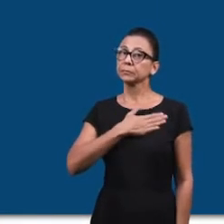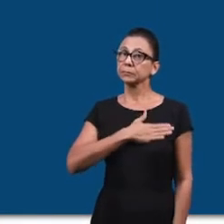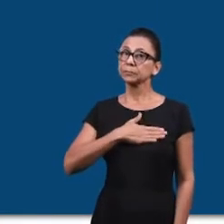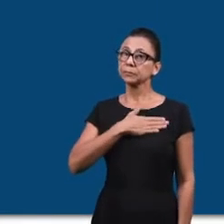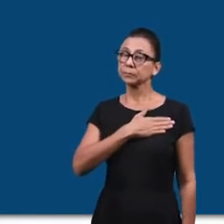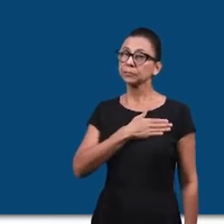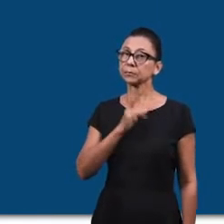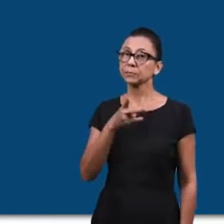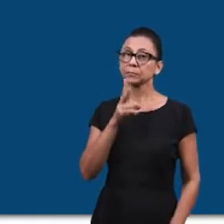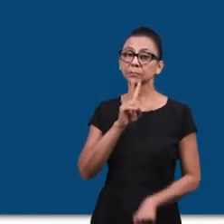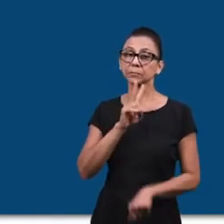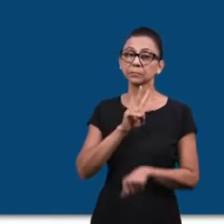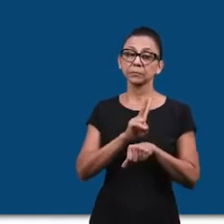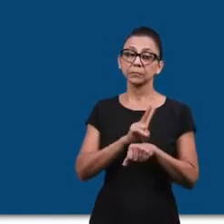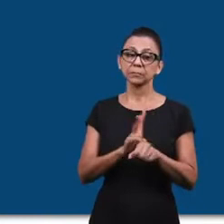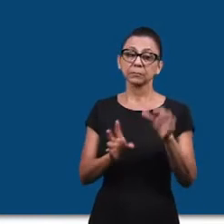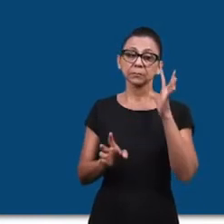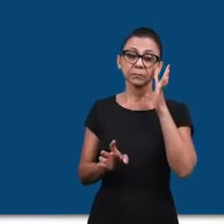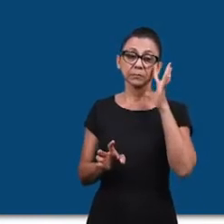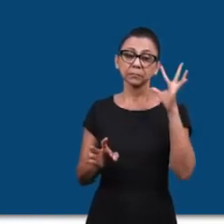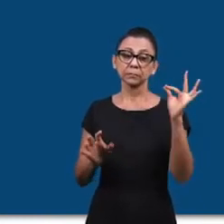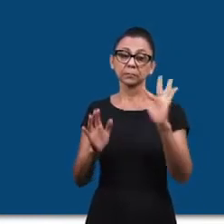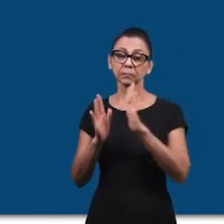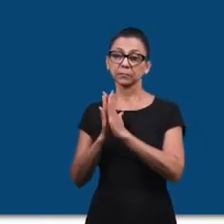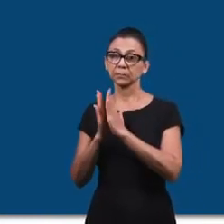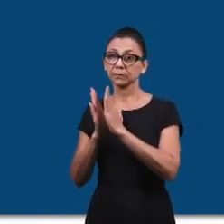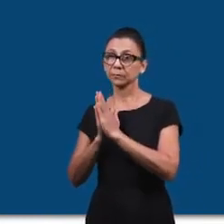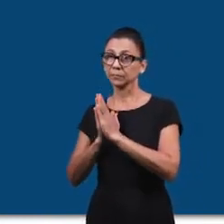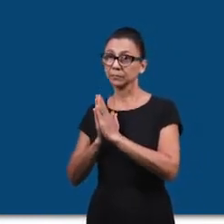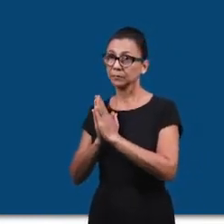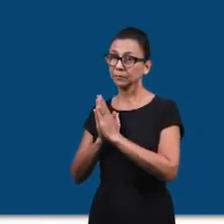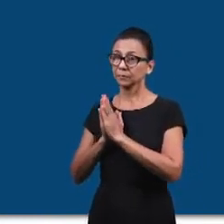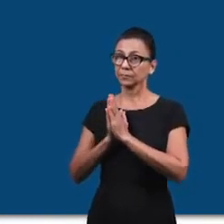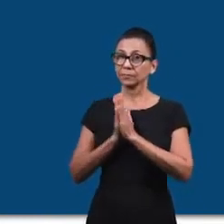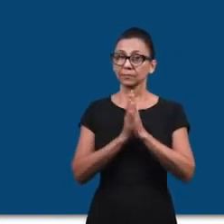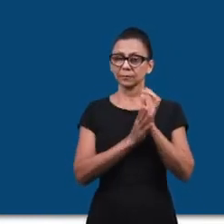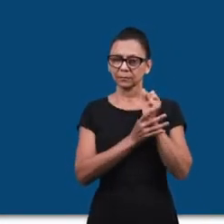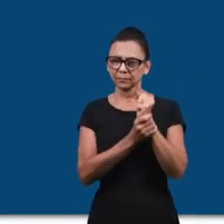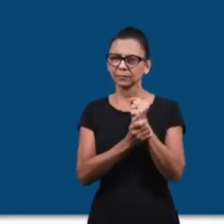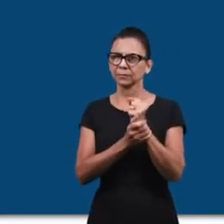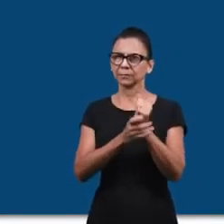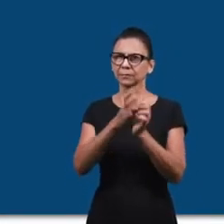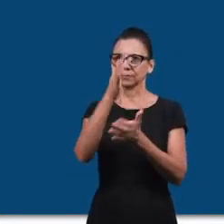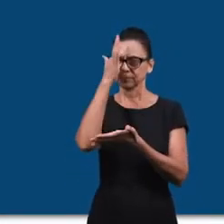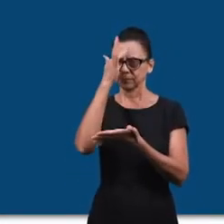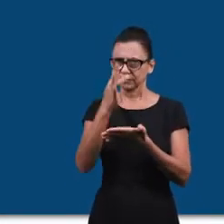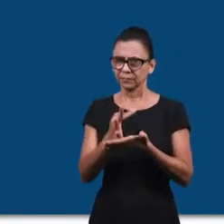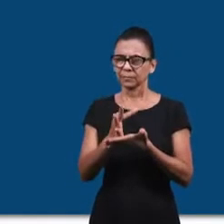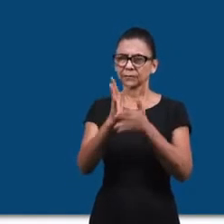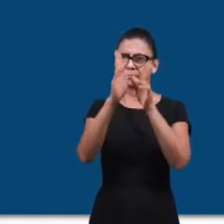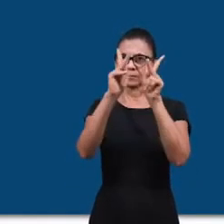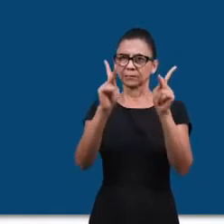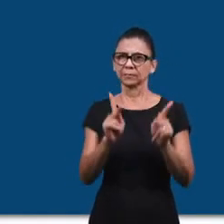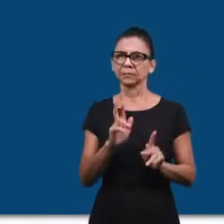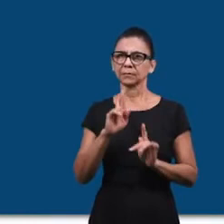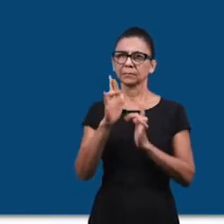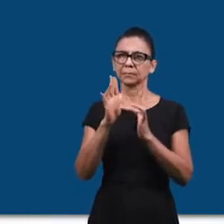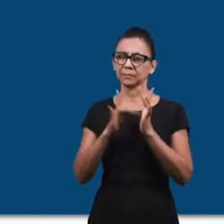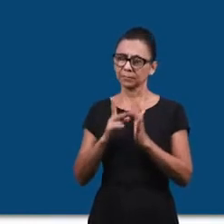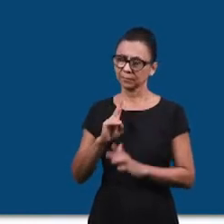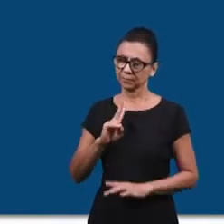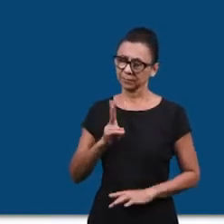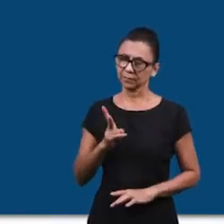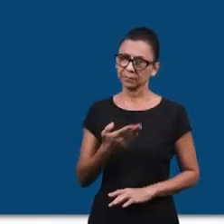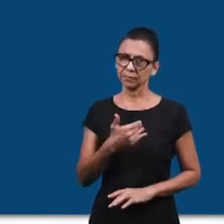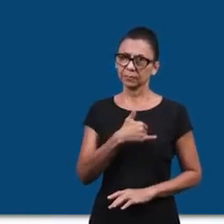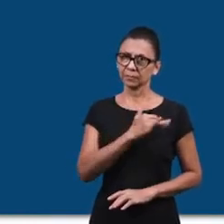to remain in vigilance and prayer so that you may be secure and have the faith and peace of the Lord Jesus in your